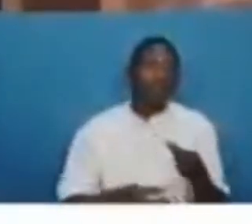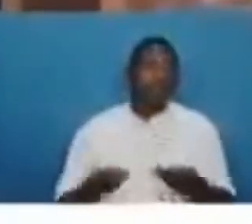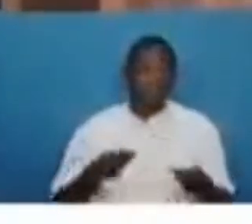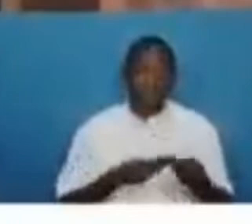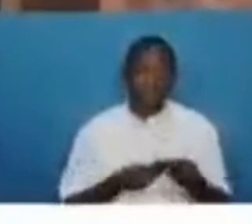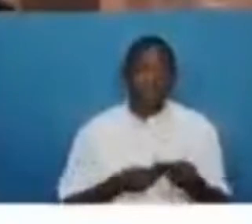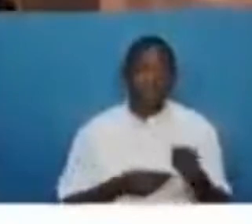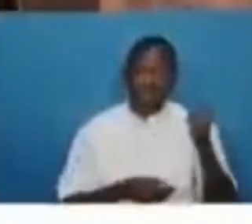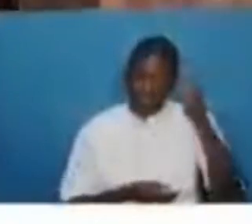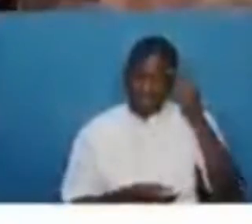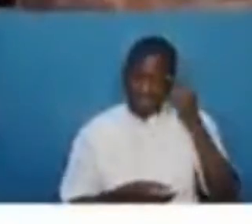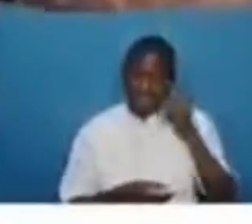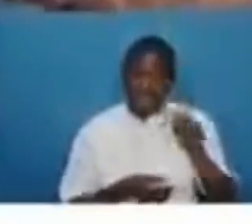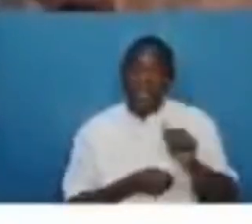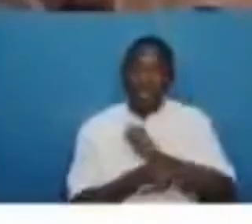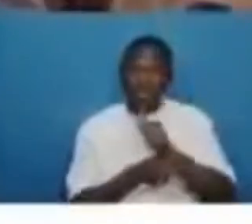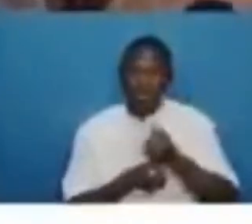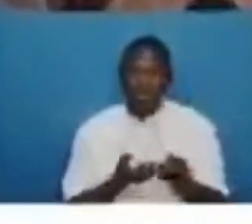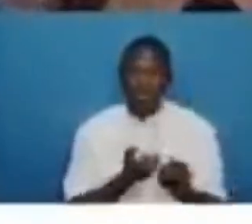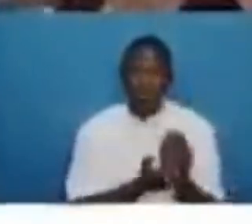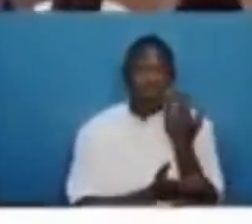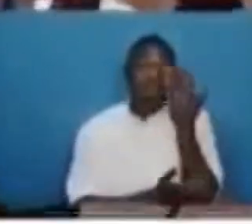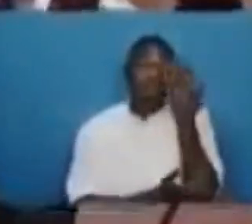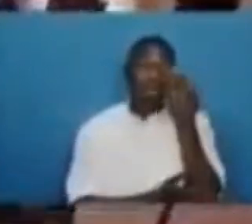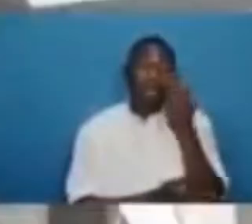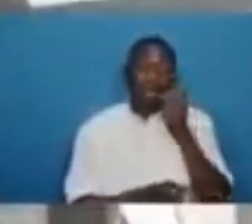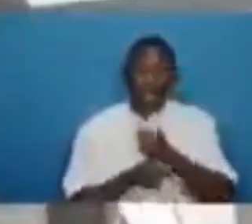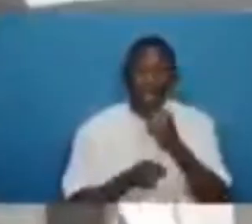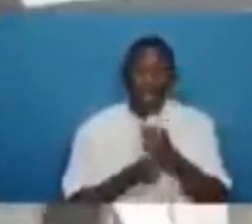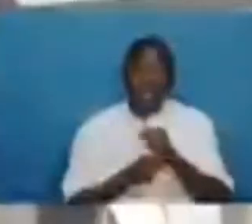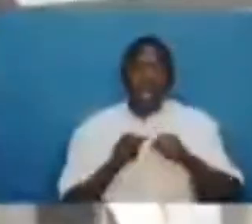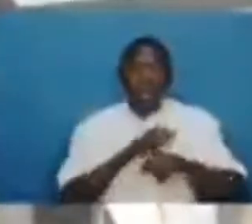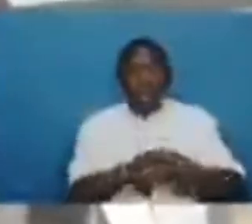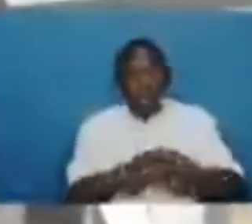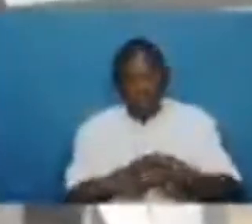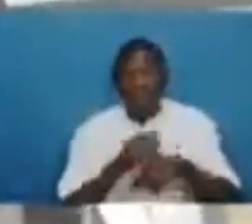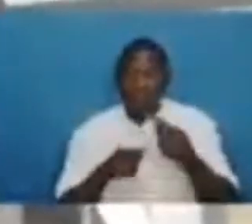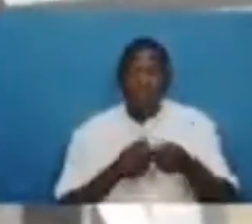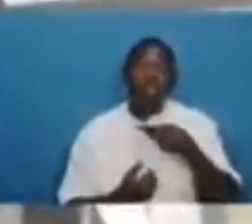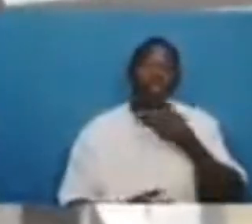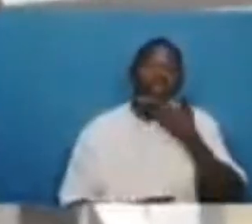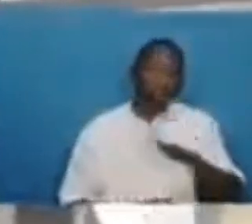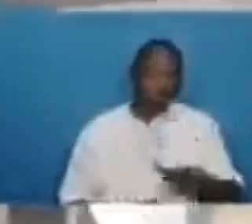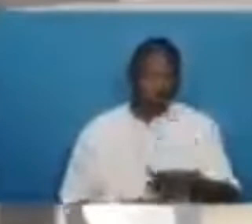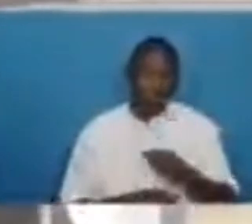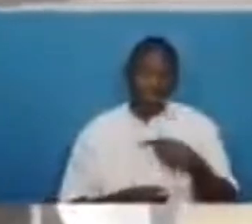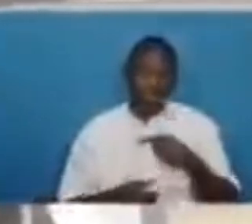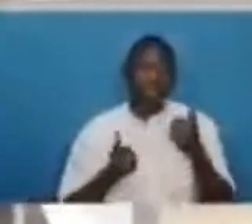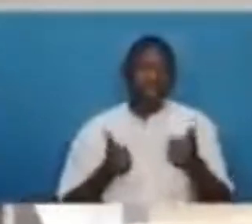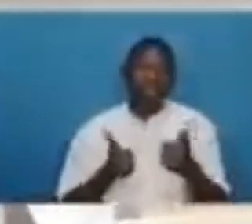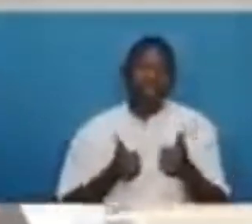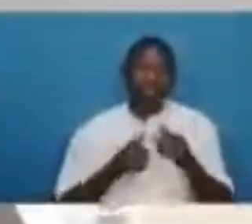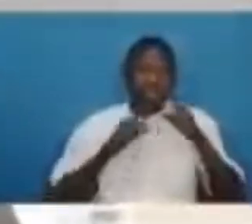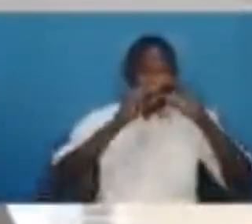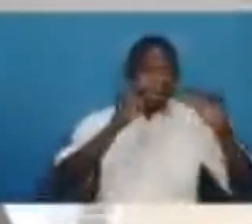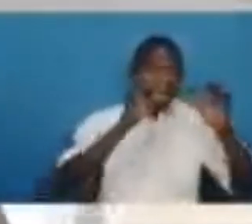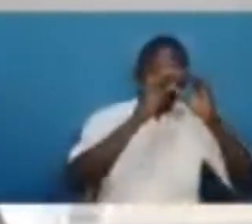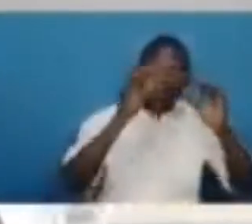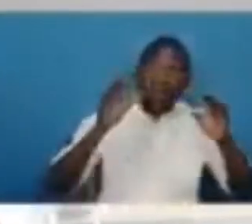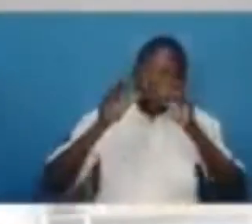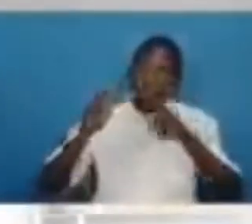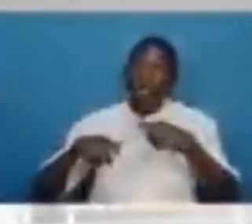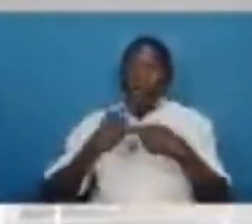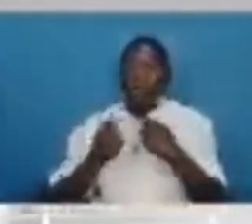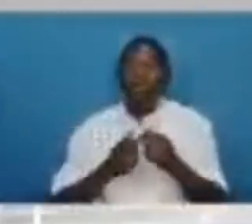growth and create employment, especially for youths. It is an ultra-modern state-of-the-art facility with 60